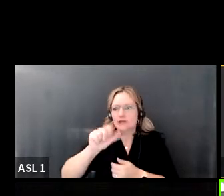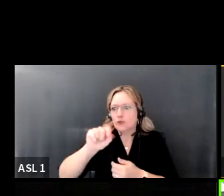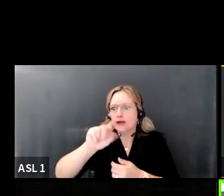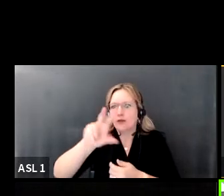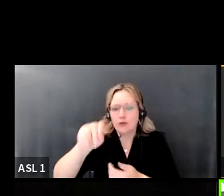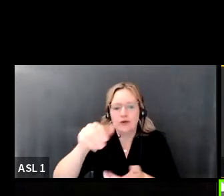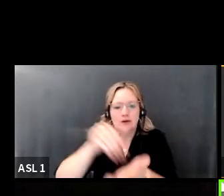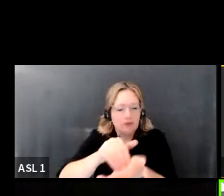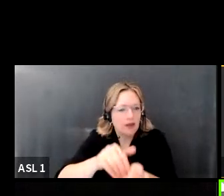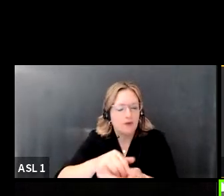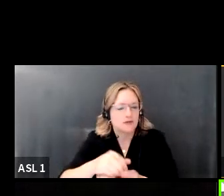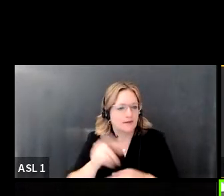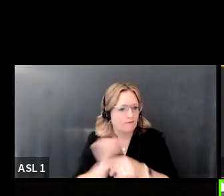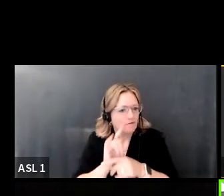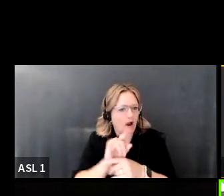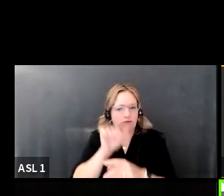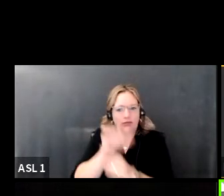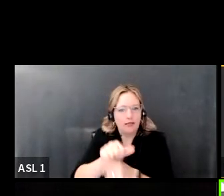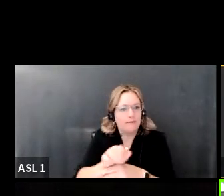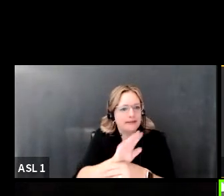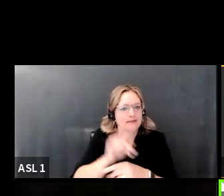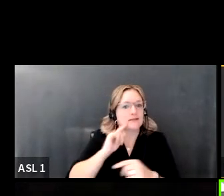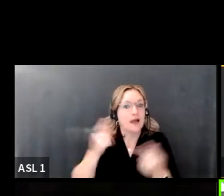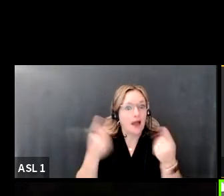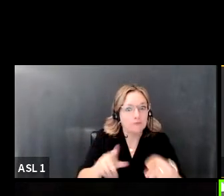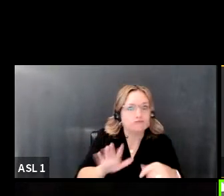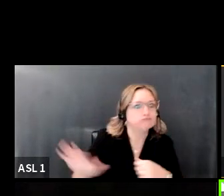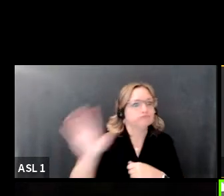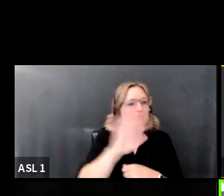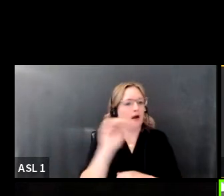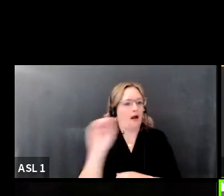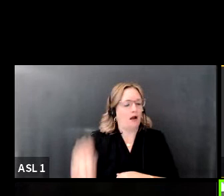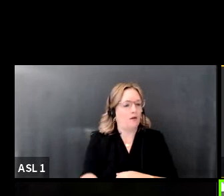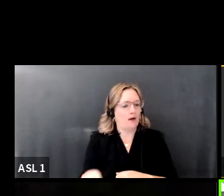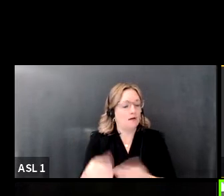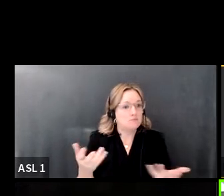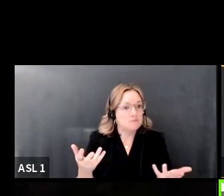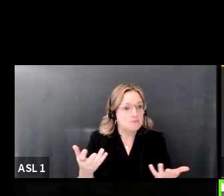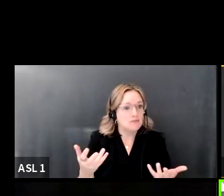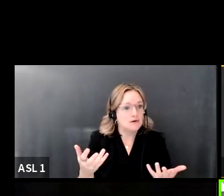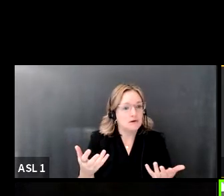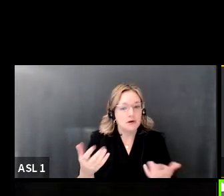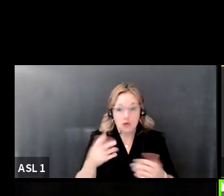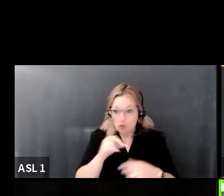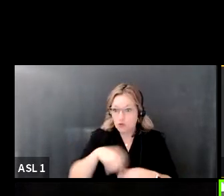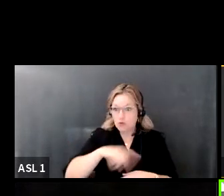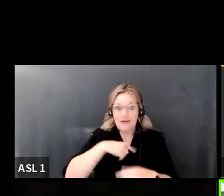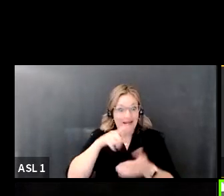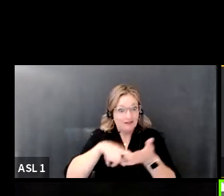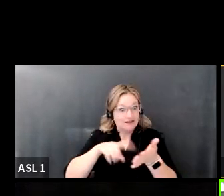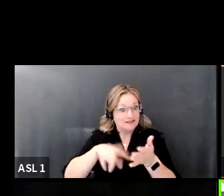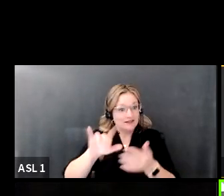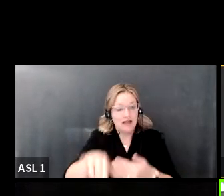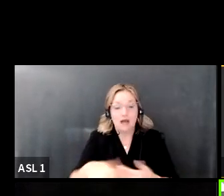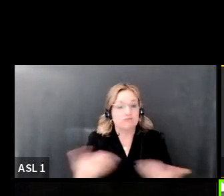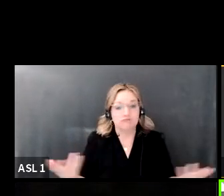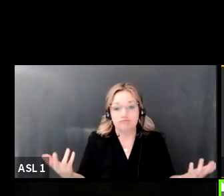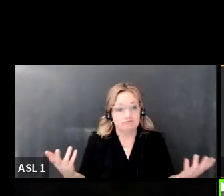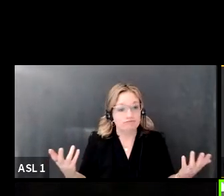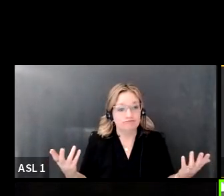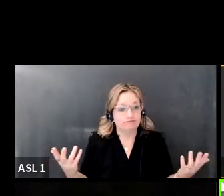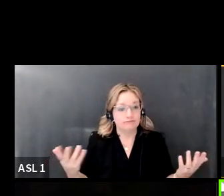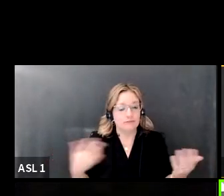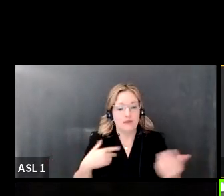small medium and size businesses across the city the vast majority of which we do no investigations whatsoever it's an